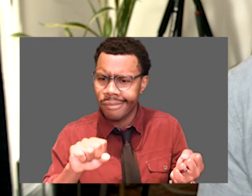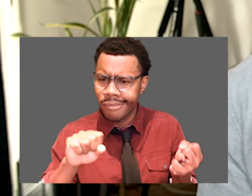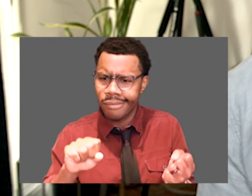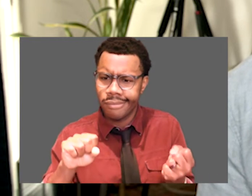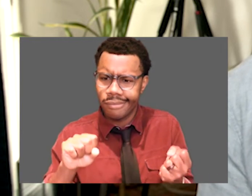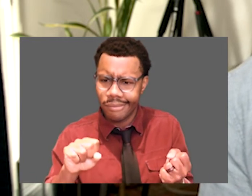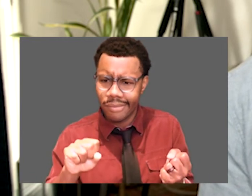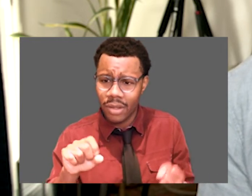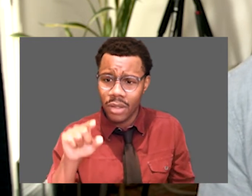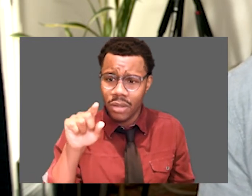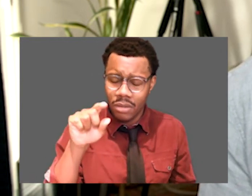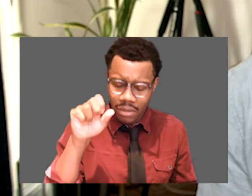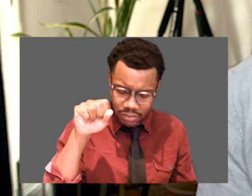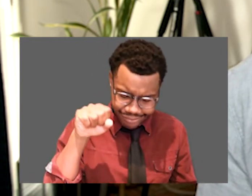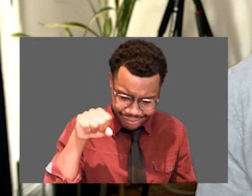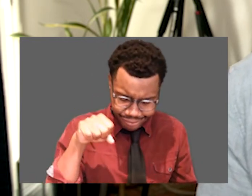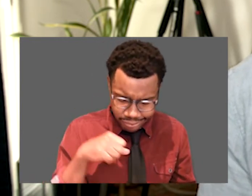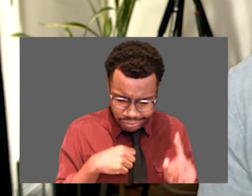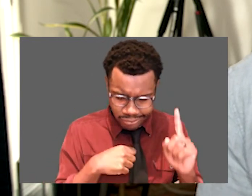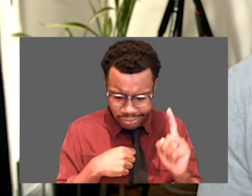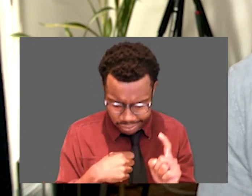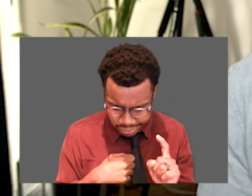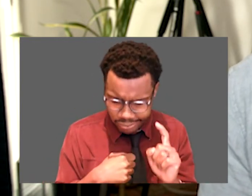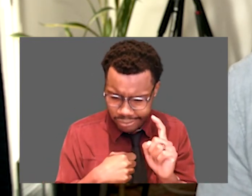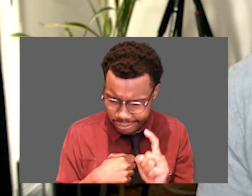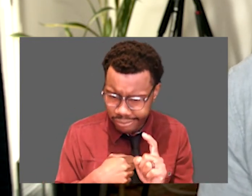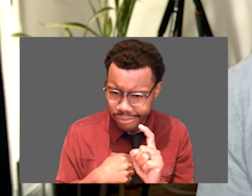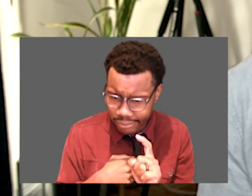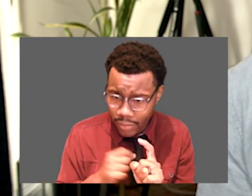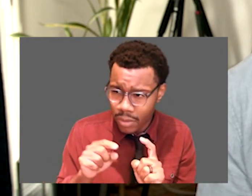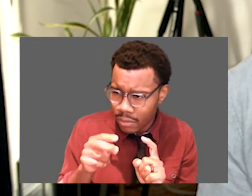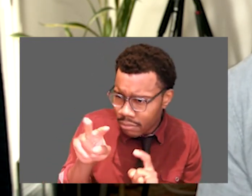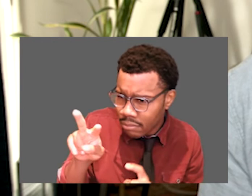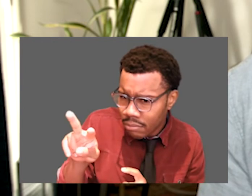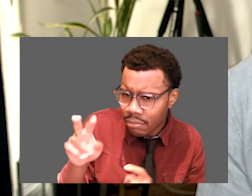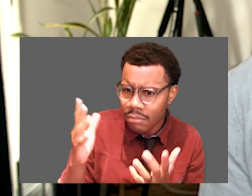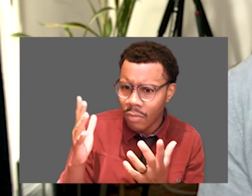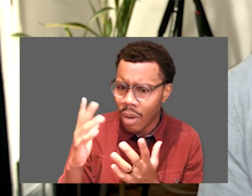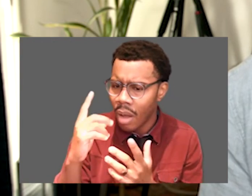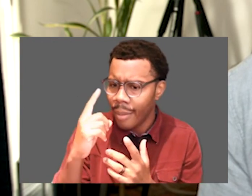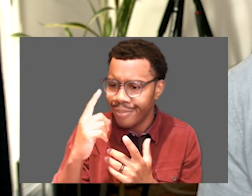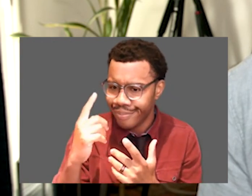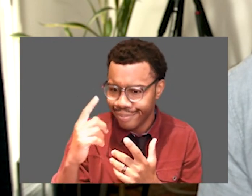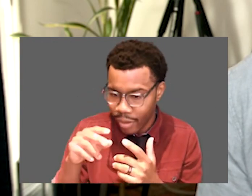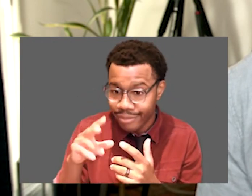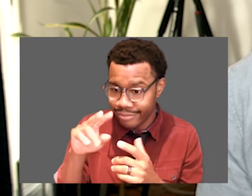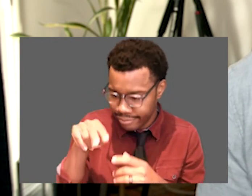swiveling left to right, left to right. You keep your attention on the scattered tiny black pebbles embedded in the concrete